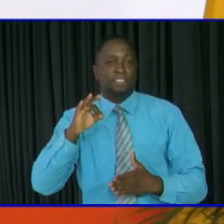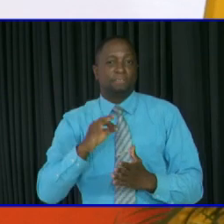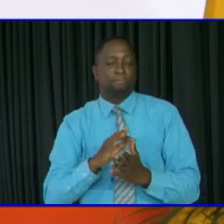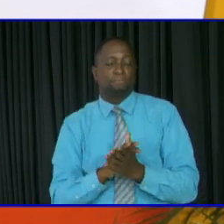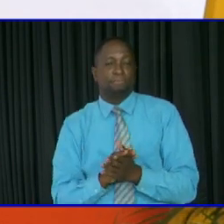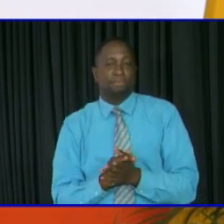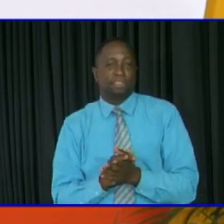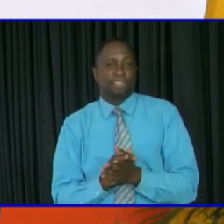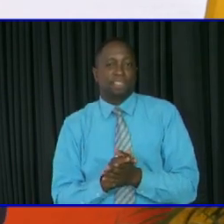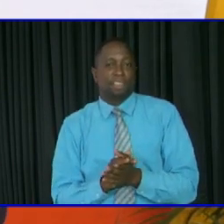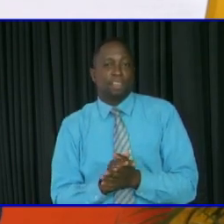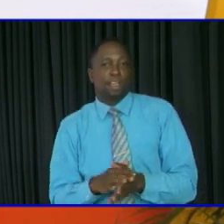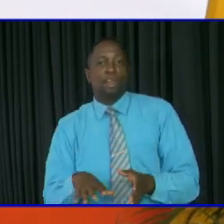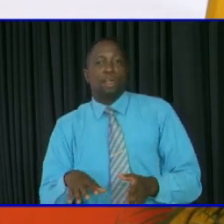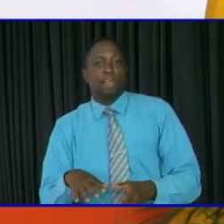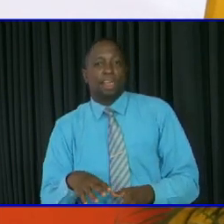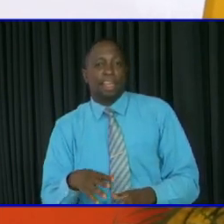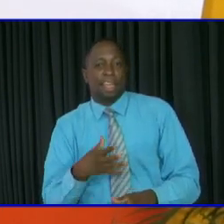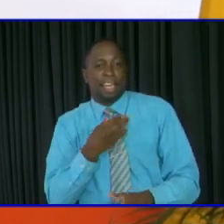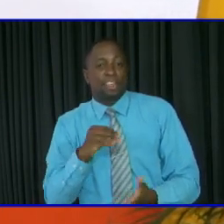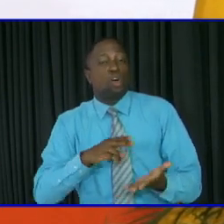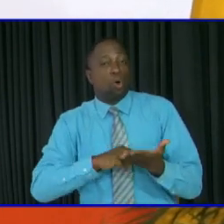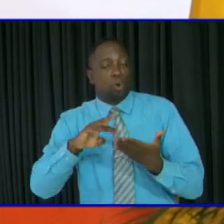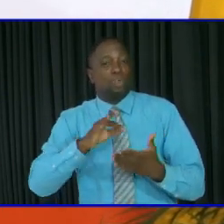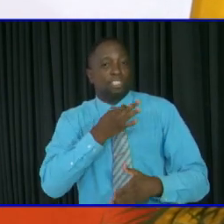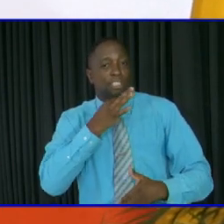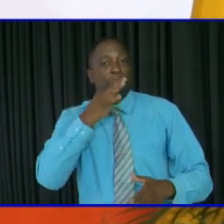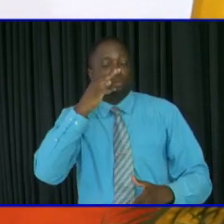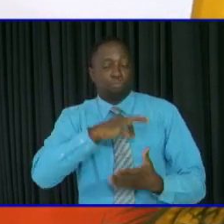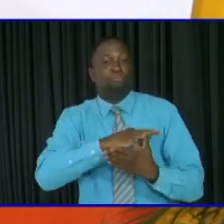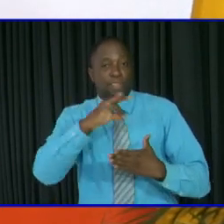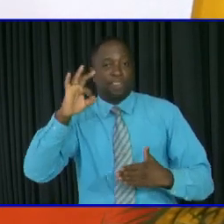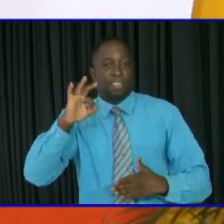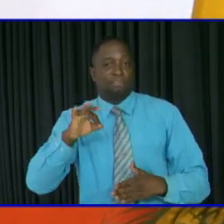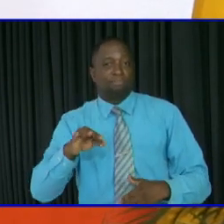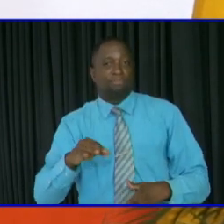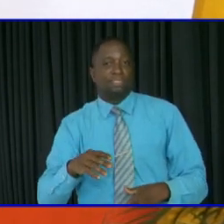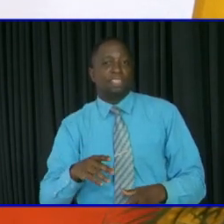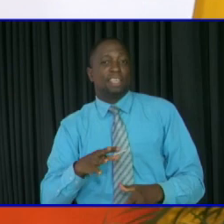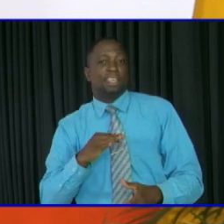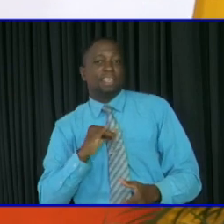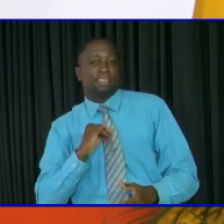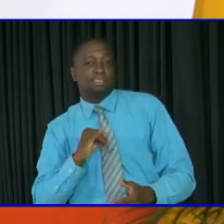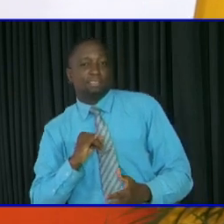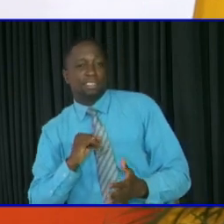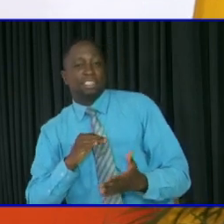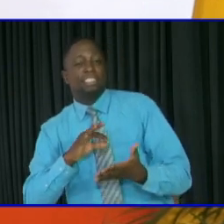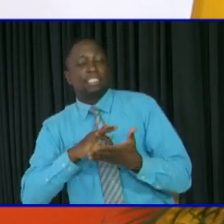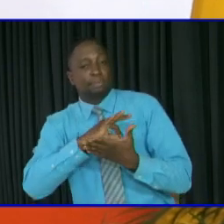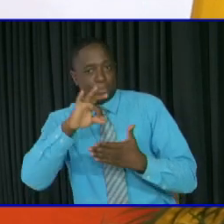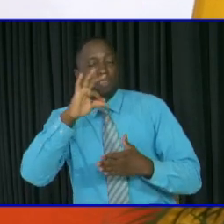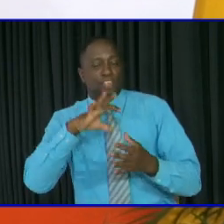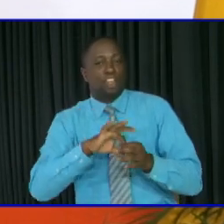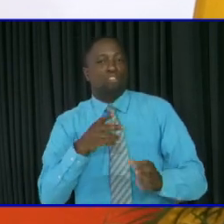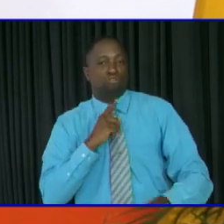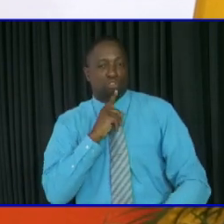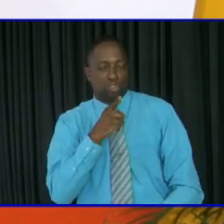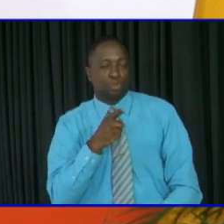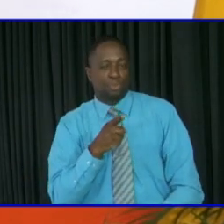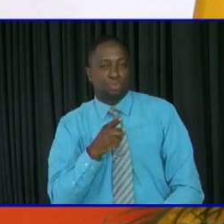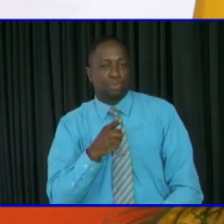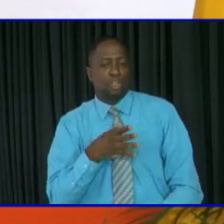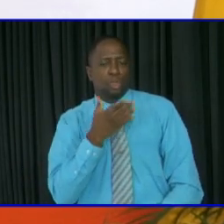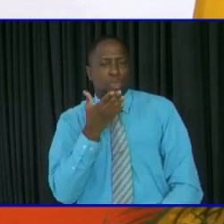17. Now, I shared earlier in this series that those who will receive the Spirit of God